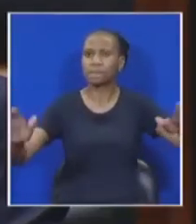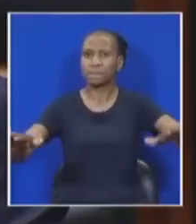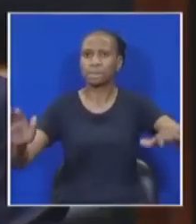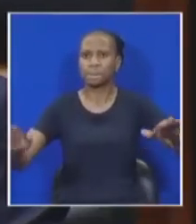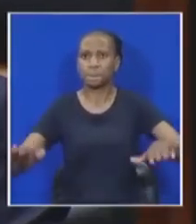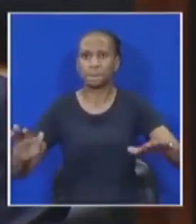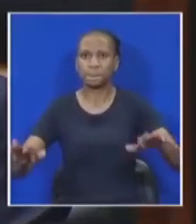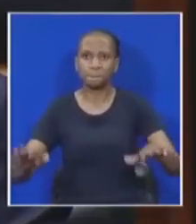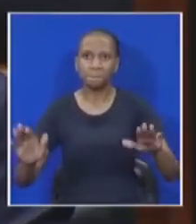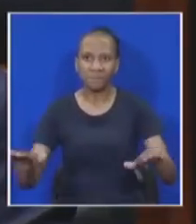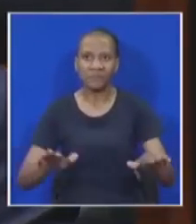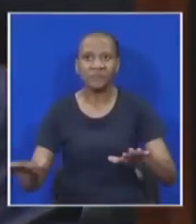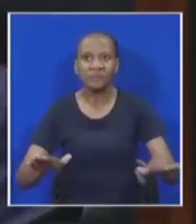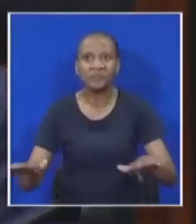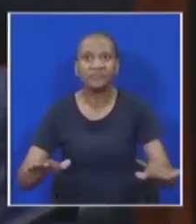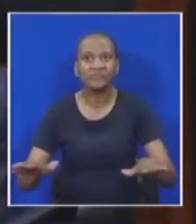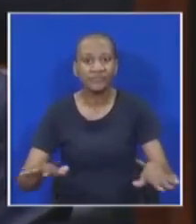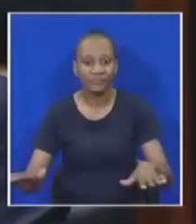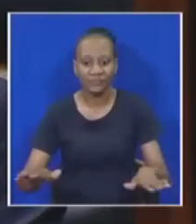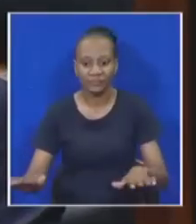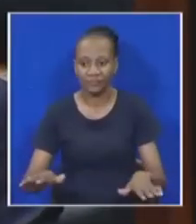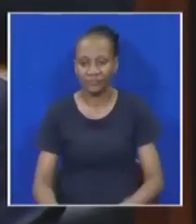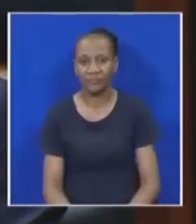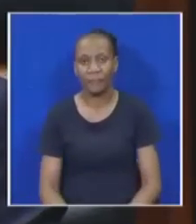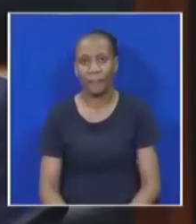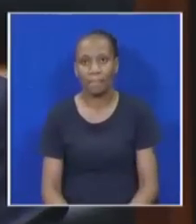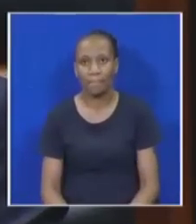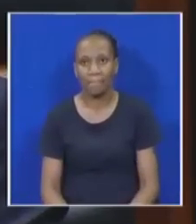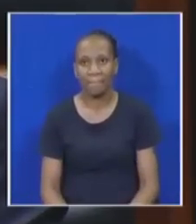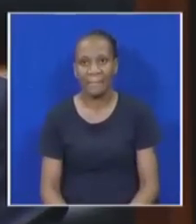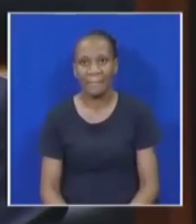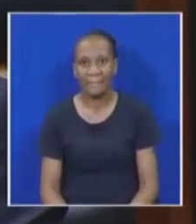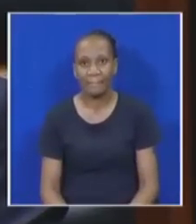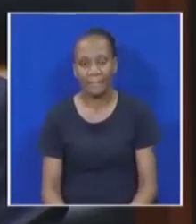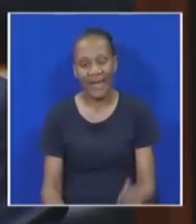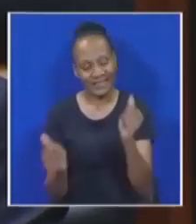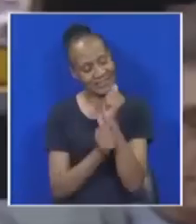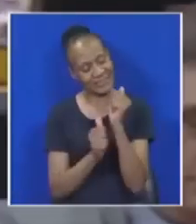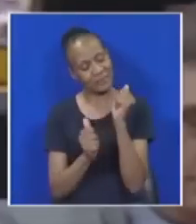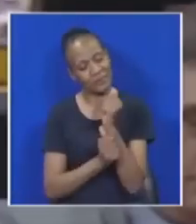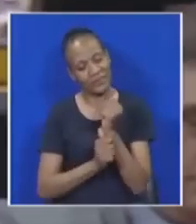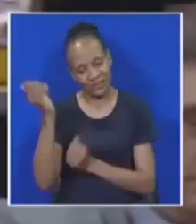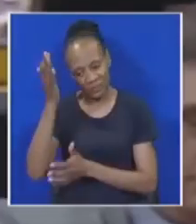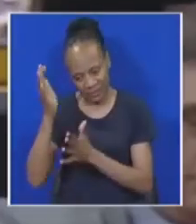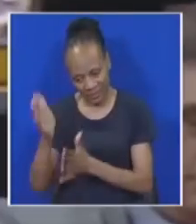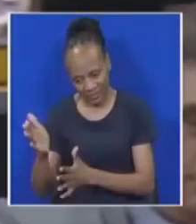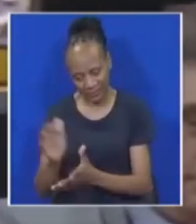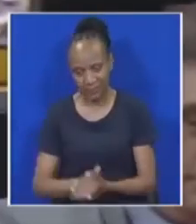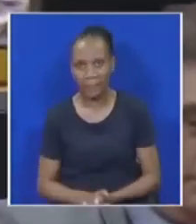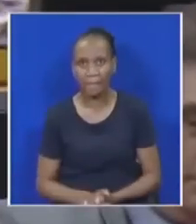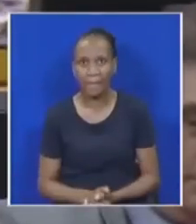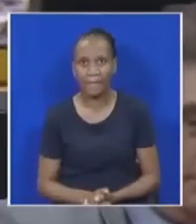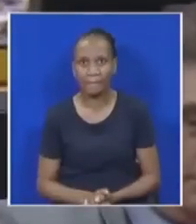to deal with a member in front of me. Honorable Deputy Speaker, in